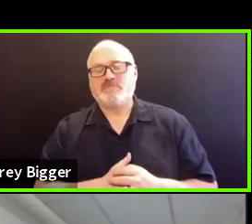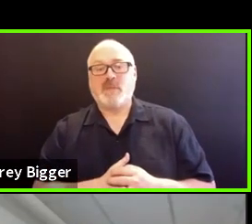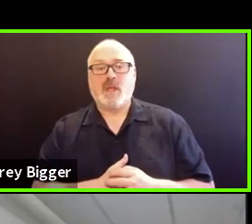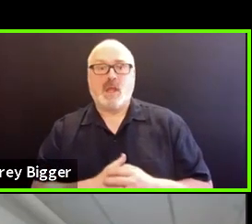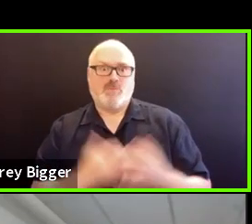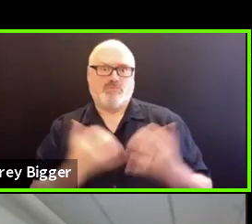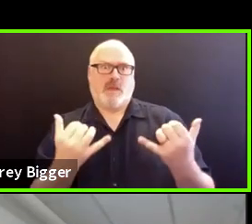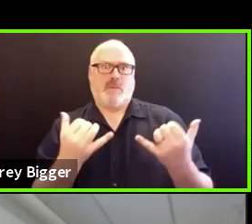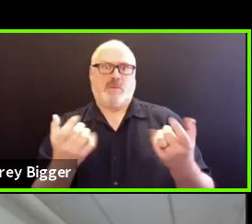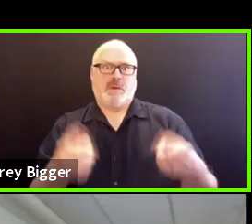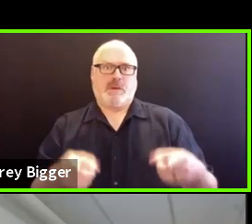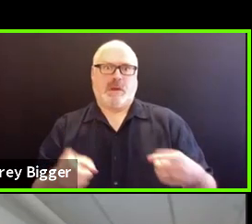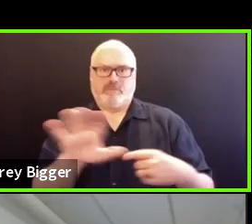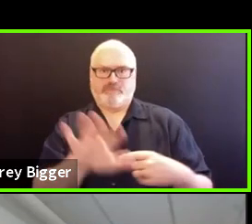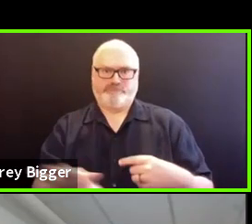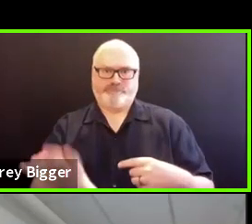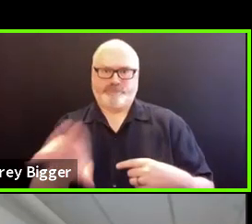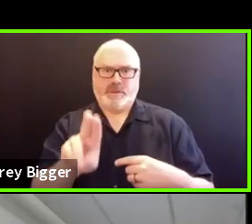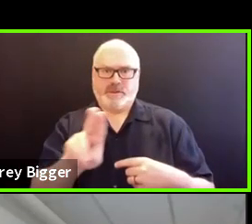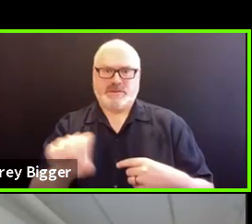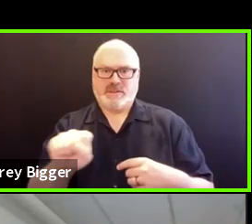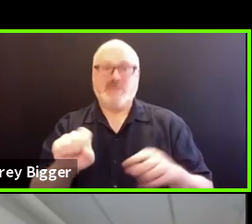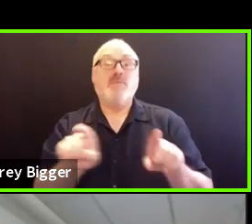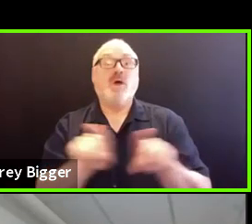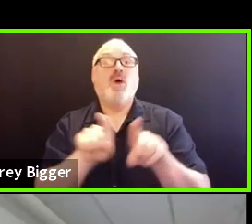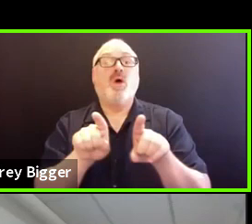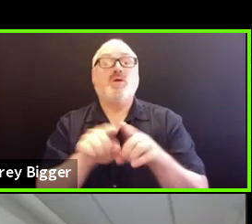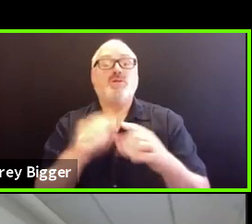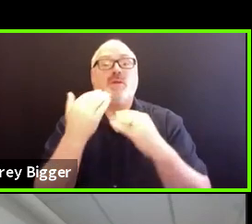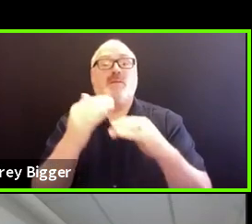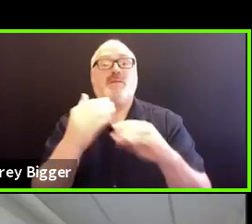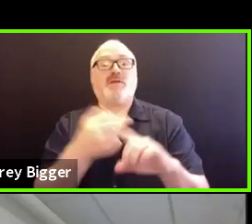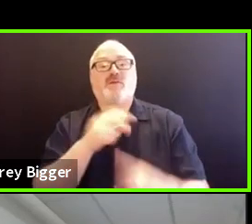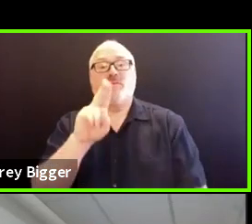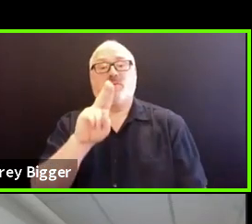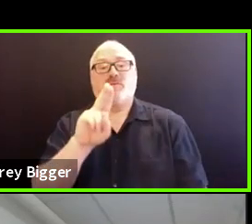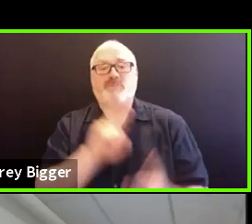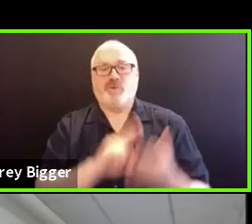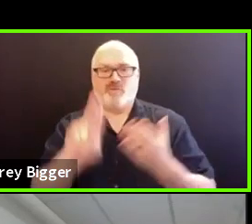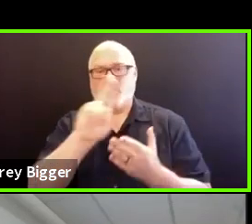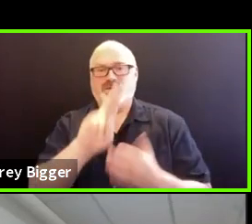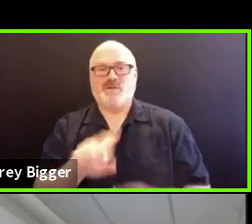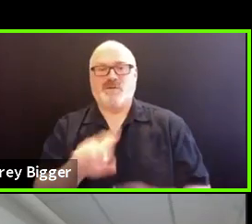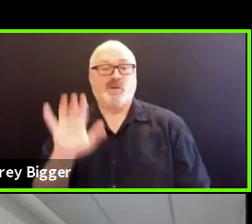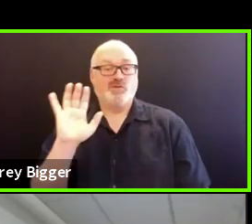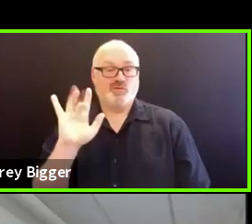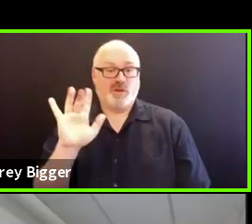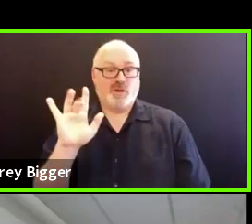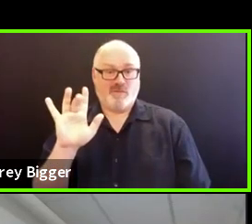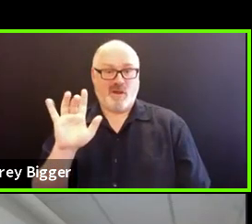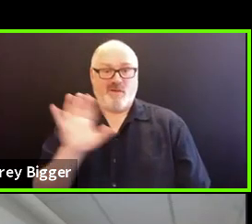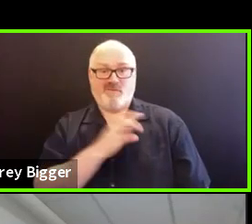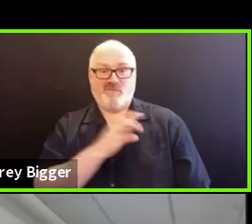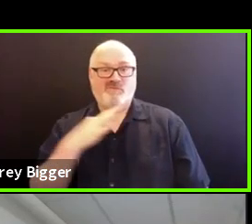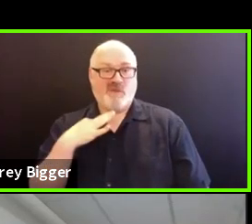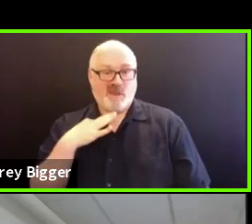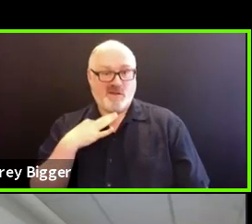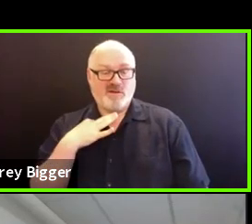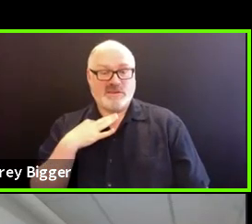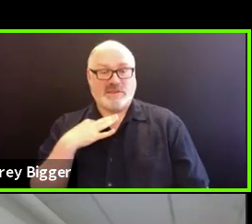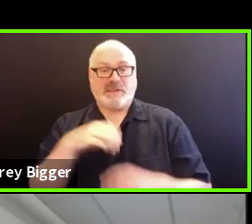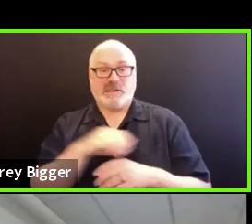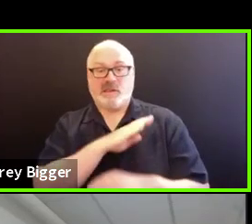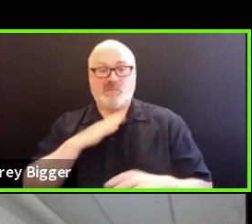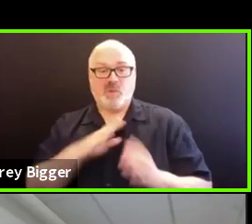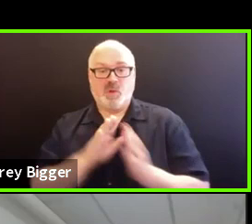the country, but also at the university. So we have 25 faculty, and in the board book, you